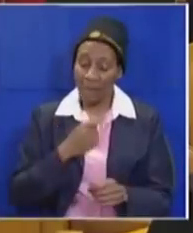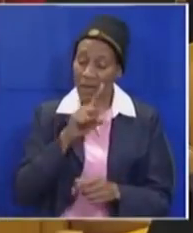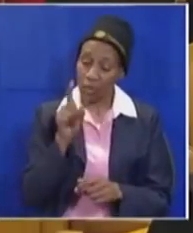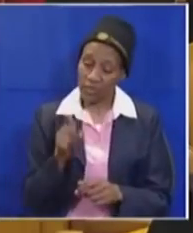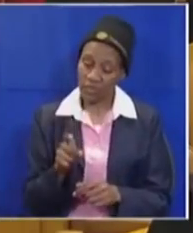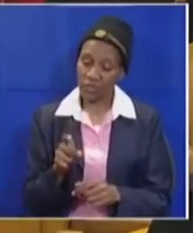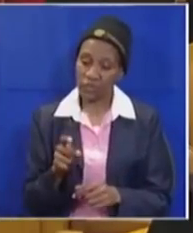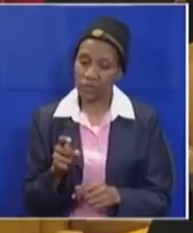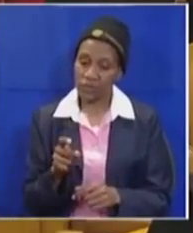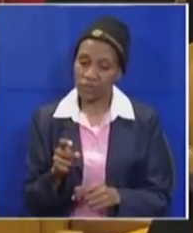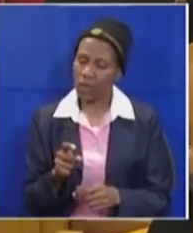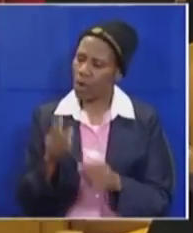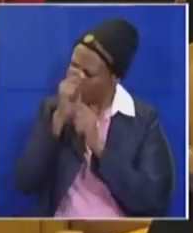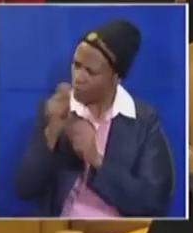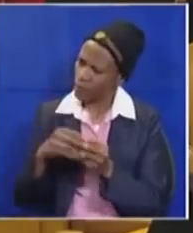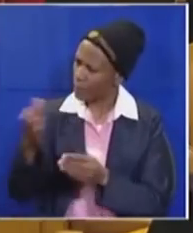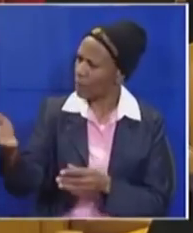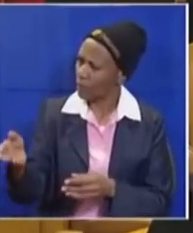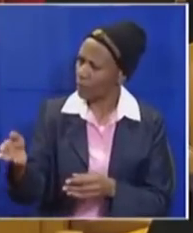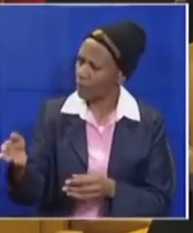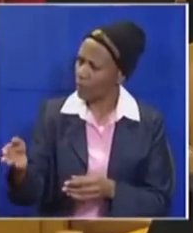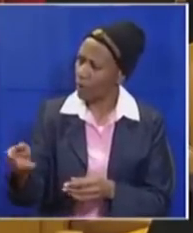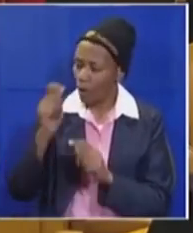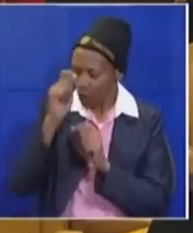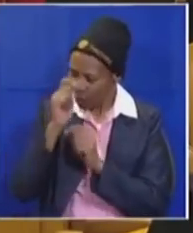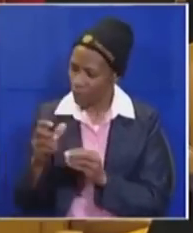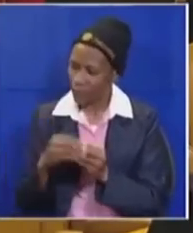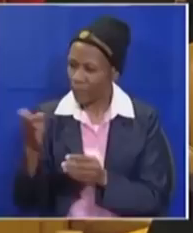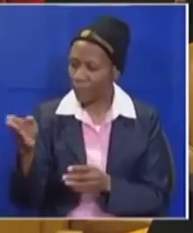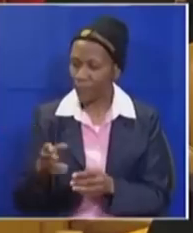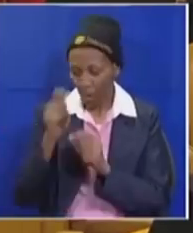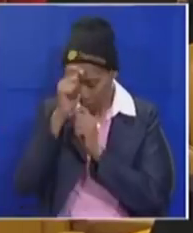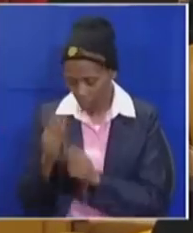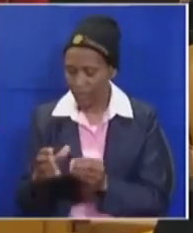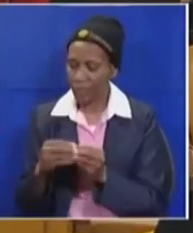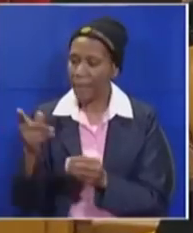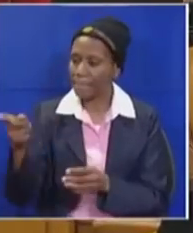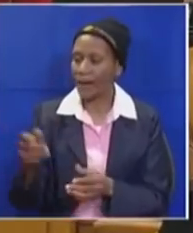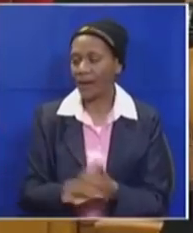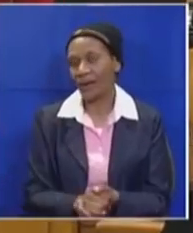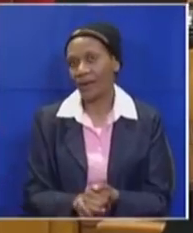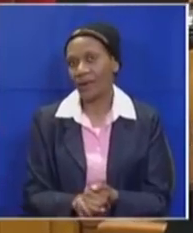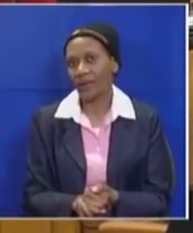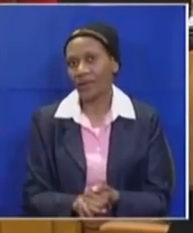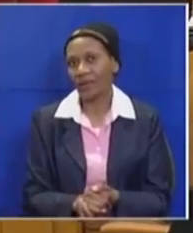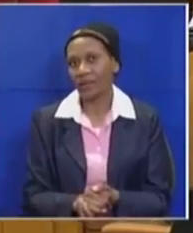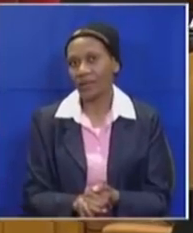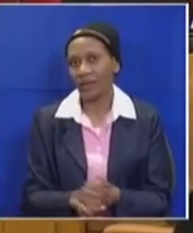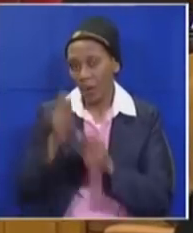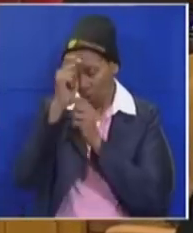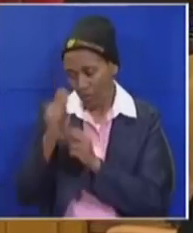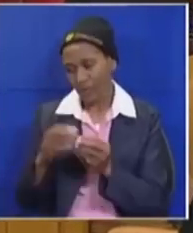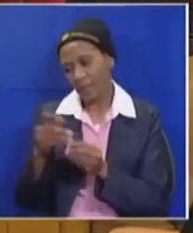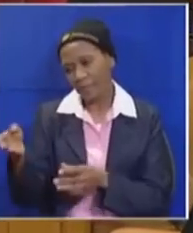member. Honorable member. The question was, as the leader of business, will he support... Honorable member,